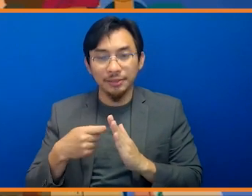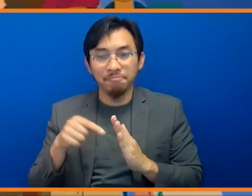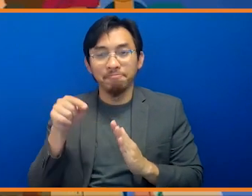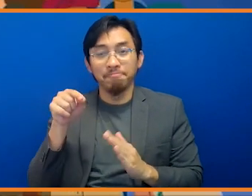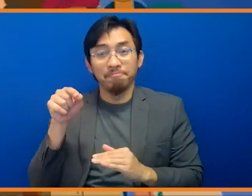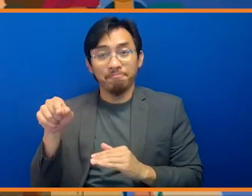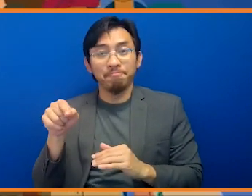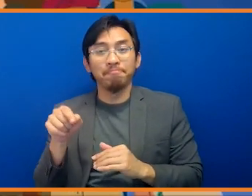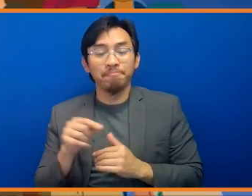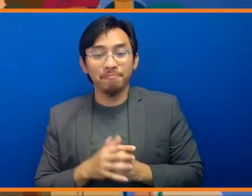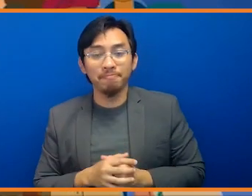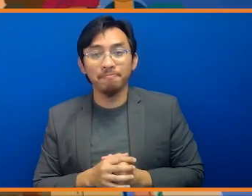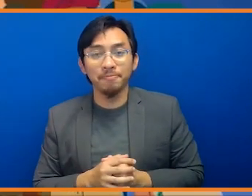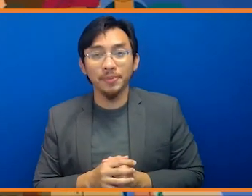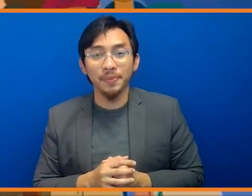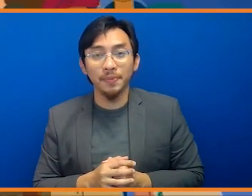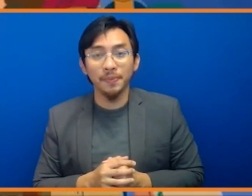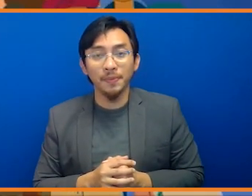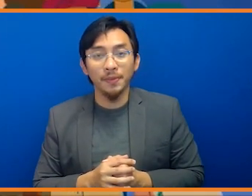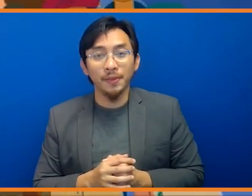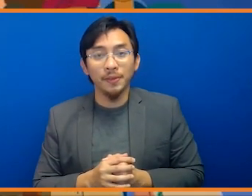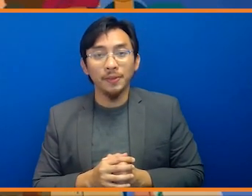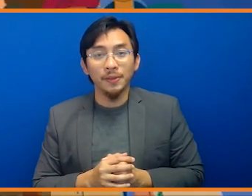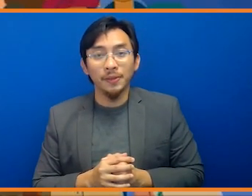this slide.